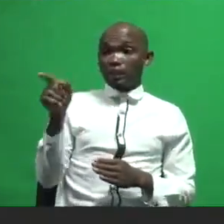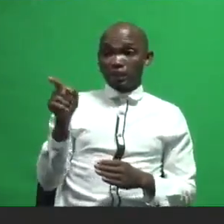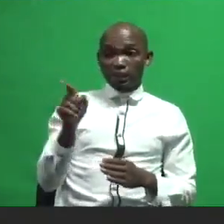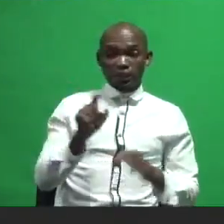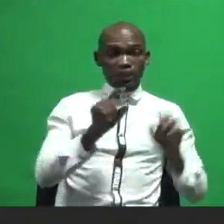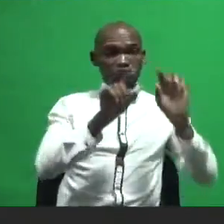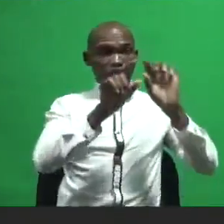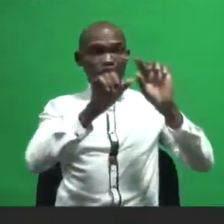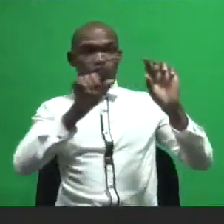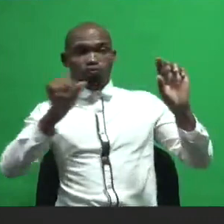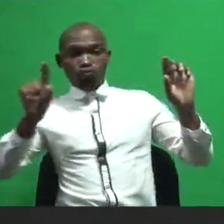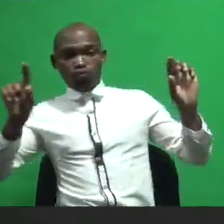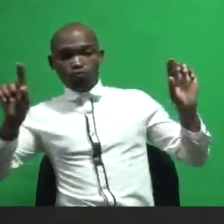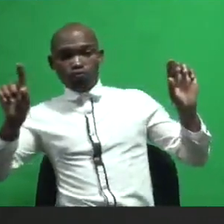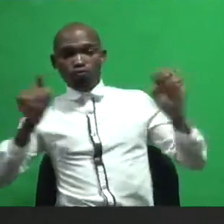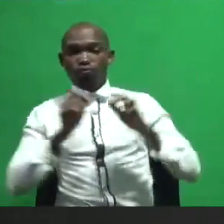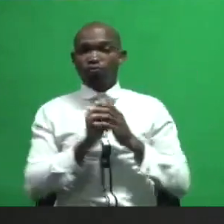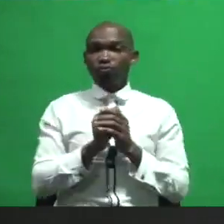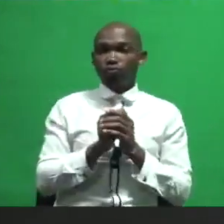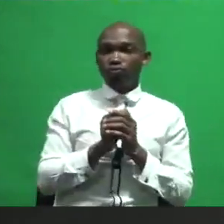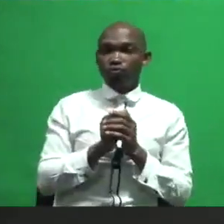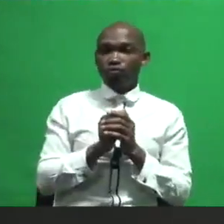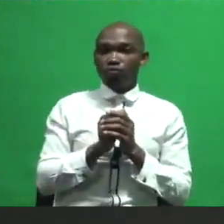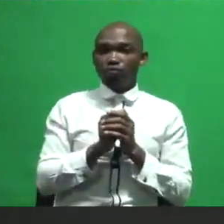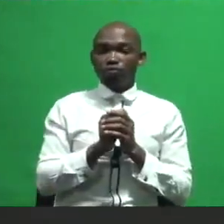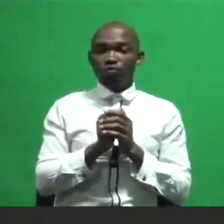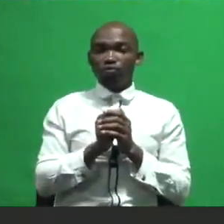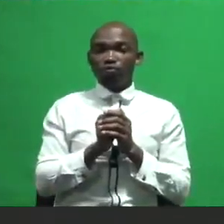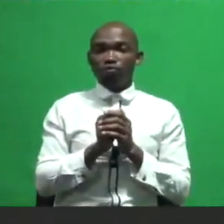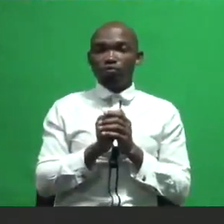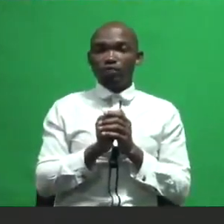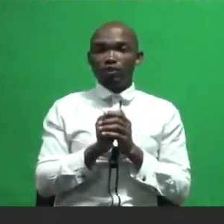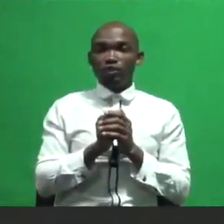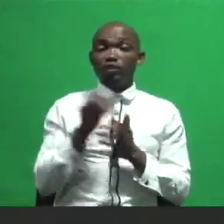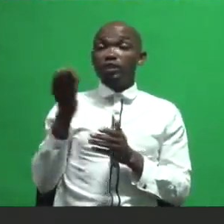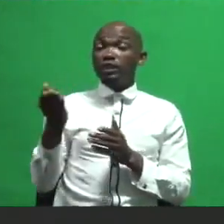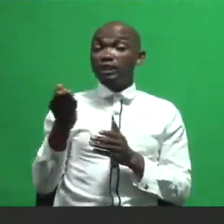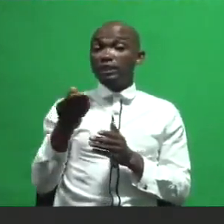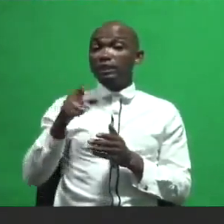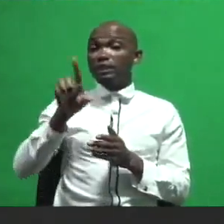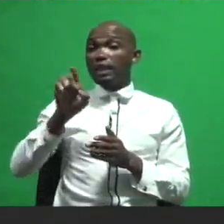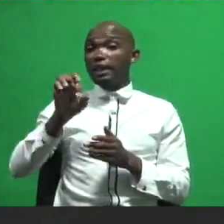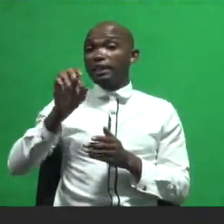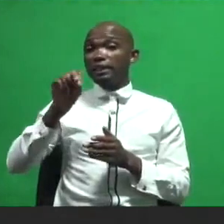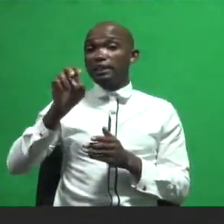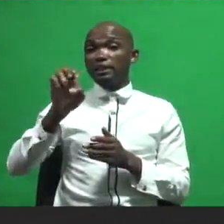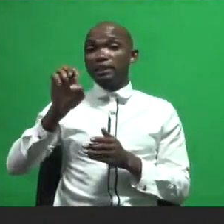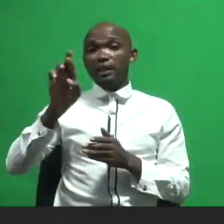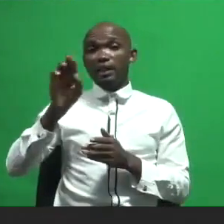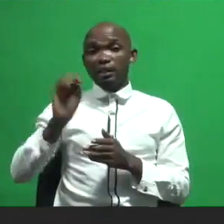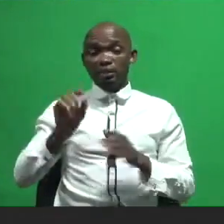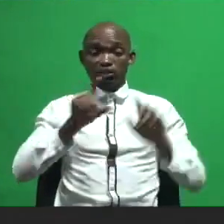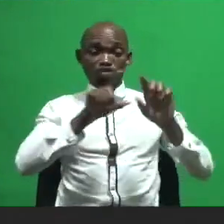we see that for this one, we have a linear one. we have a linear structure.